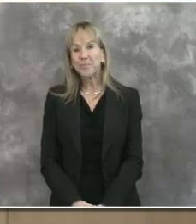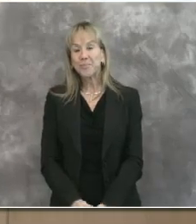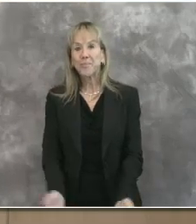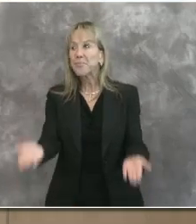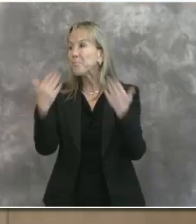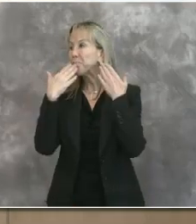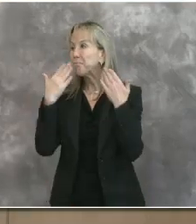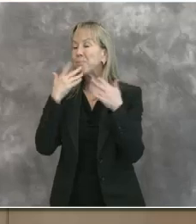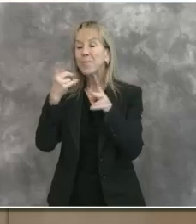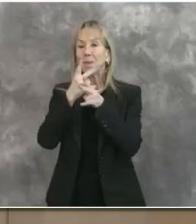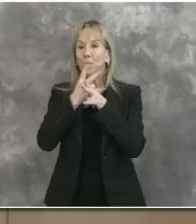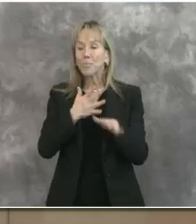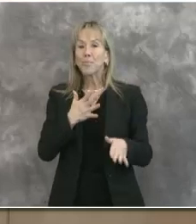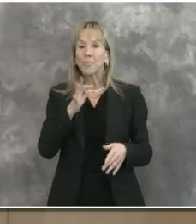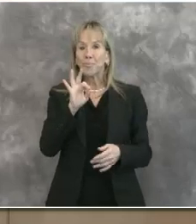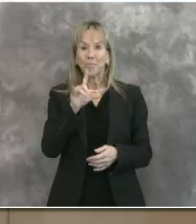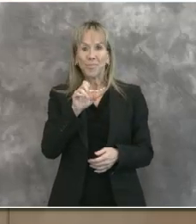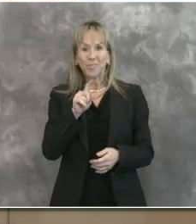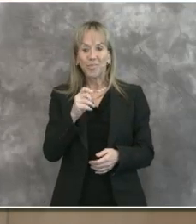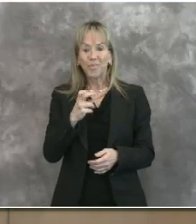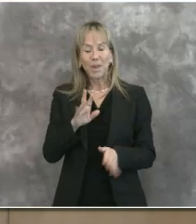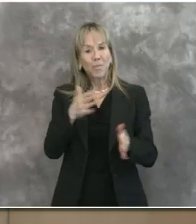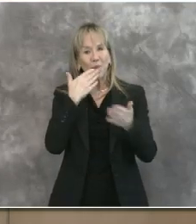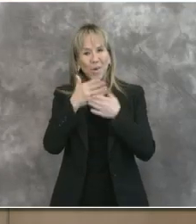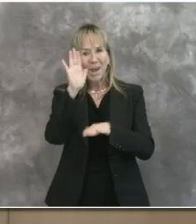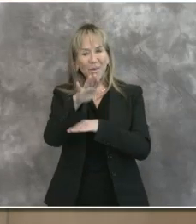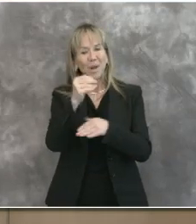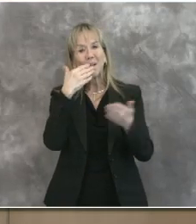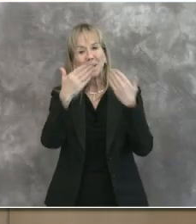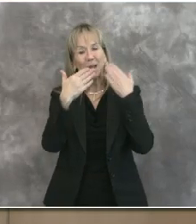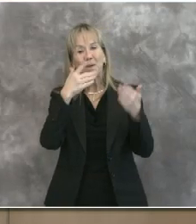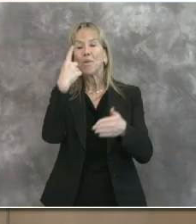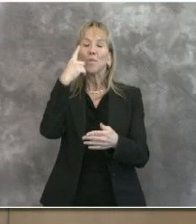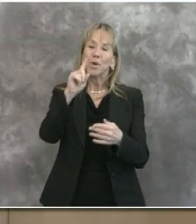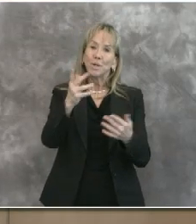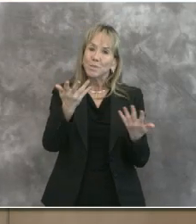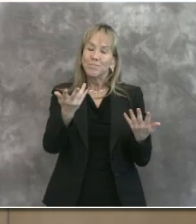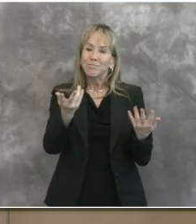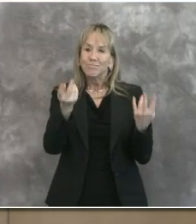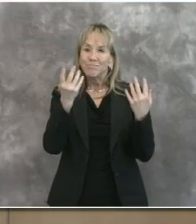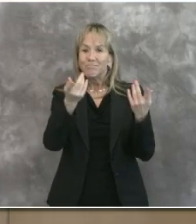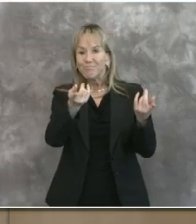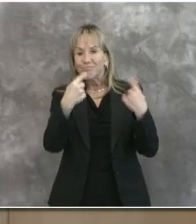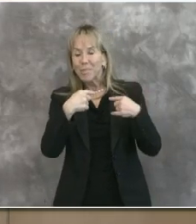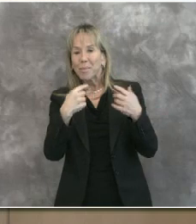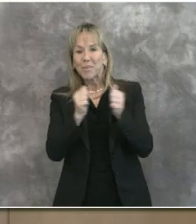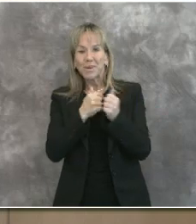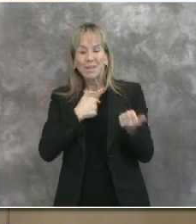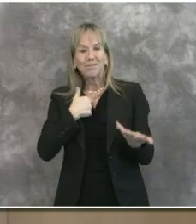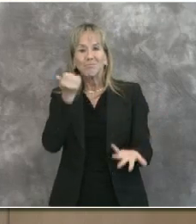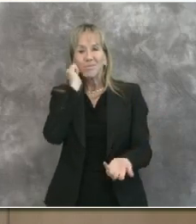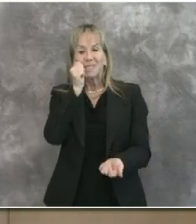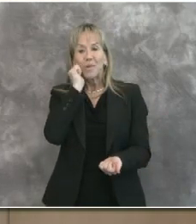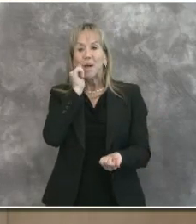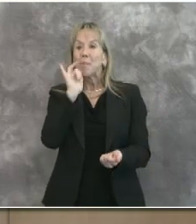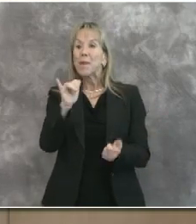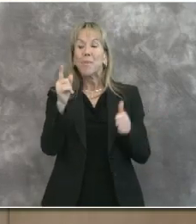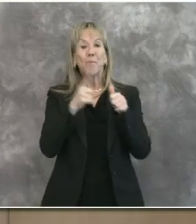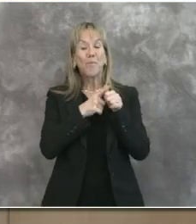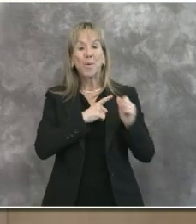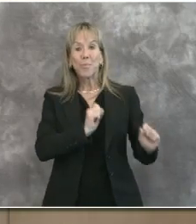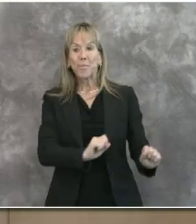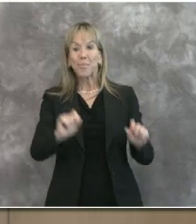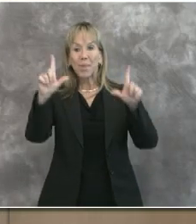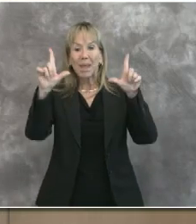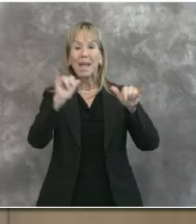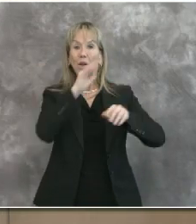Thank you, Supervisor Fletcher, and good afternoon, everyone, and thank you for listening in to this briefing today. If you can put the first slide up, regarding the